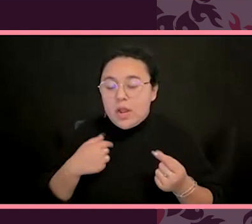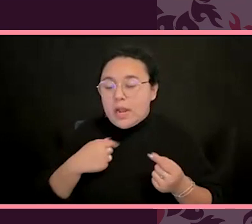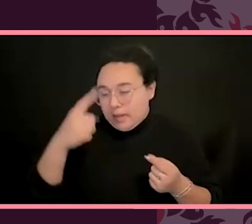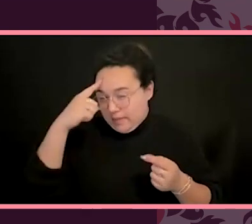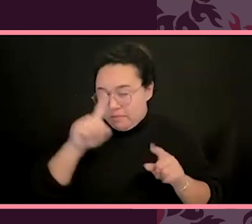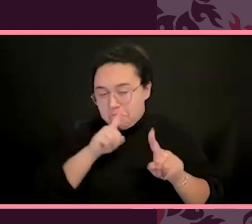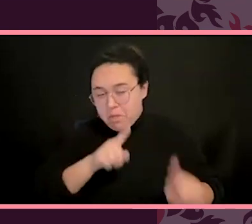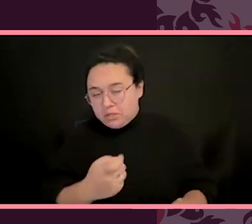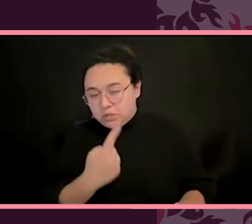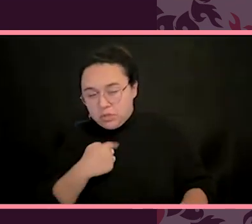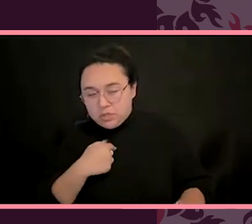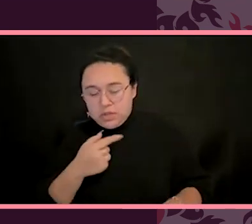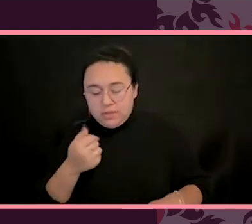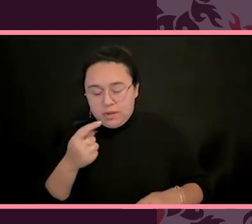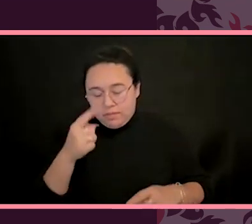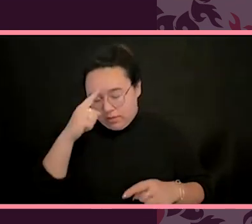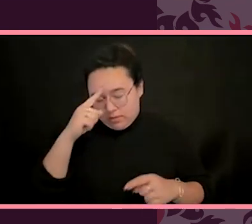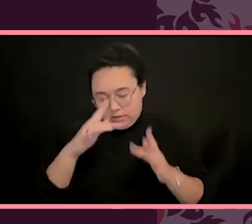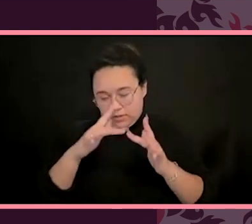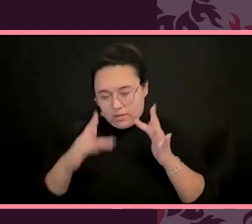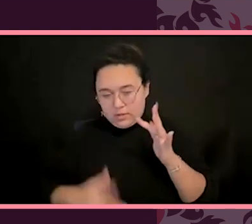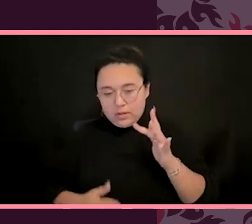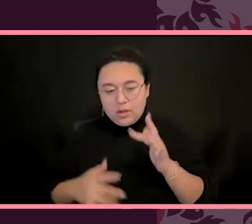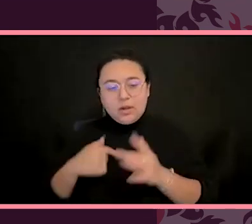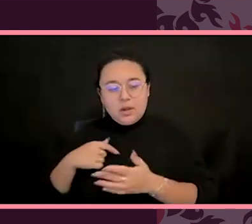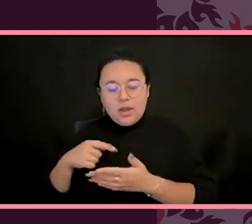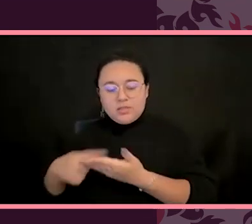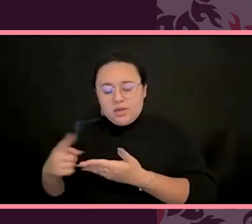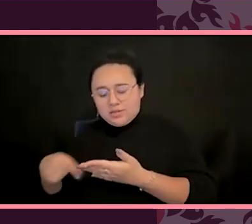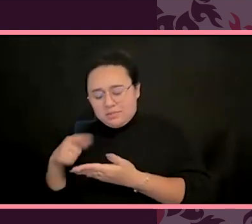answering your question because I kind of spaced because I talked about the sticky note.